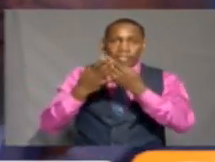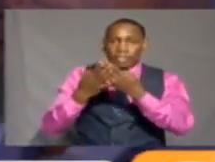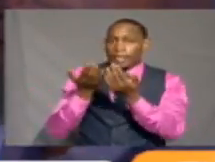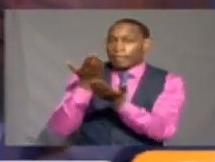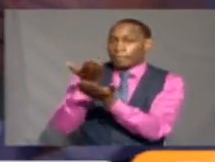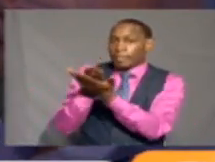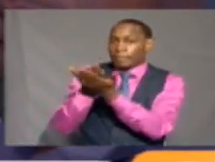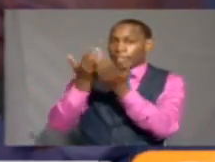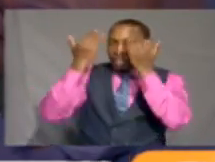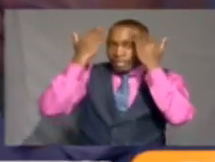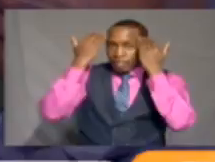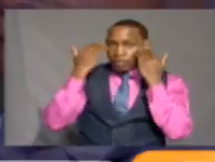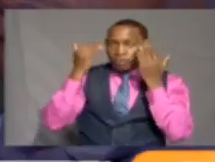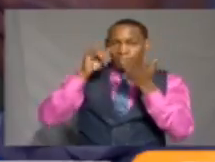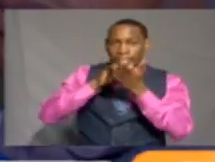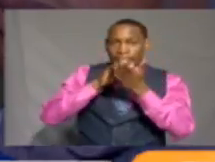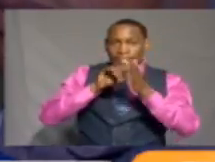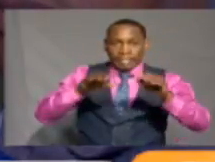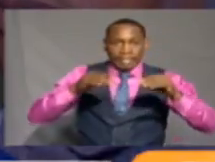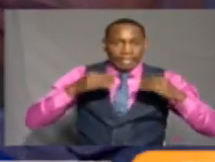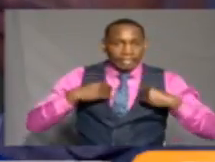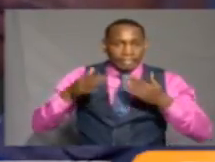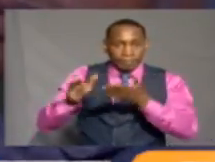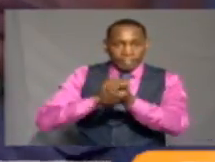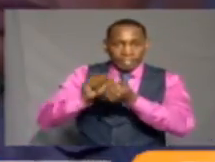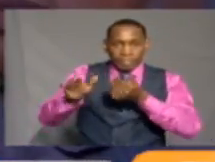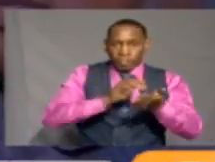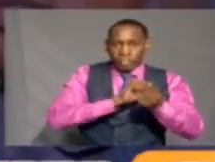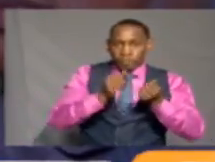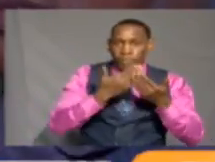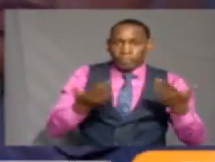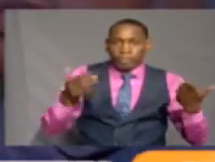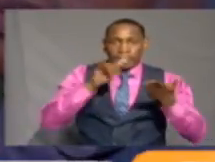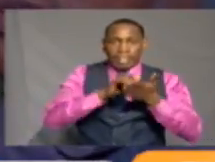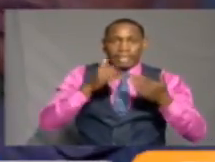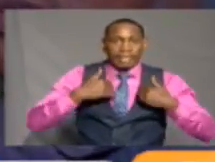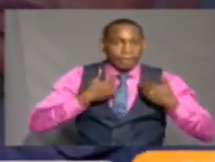the court that we are allowed to destroy the product that we have here.